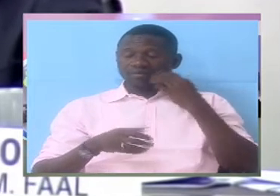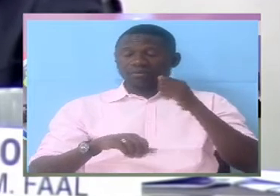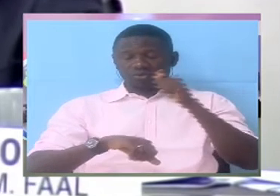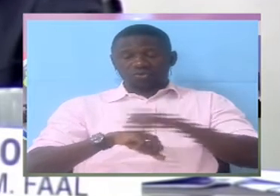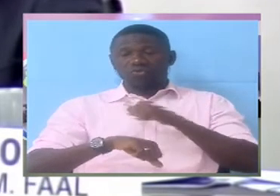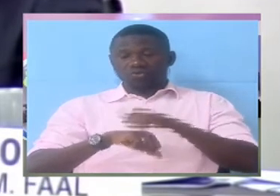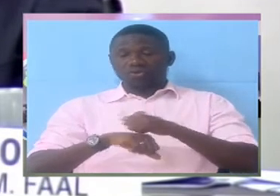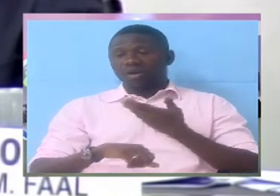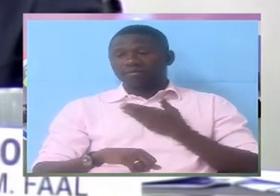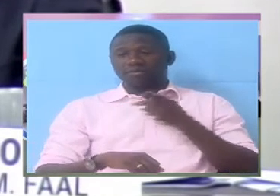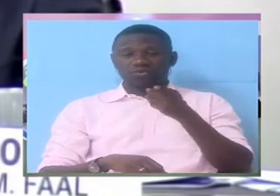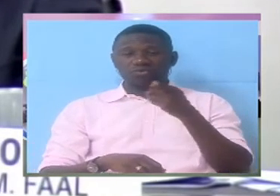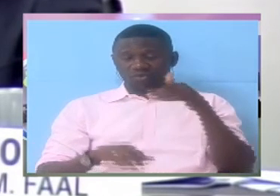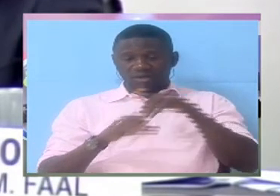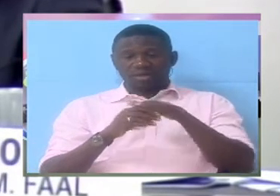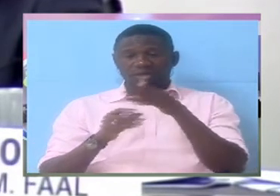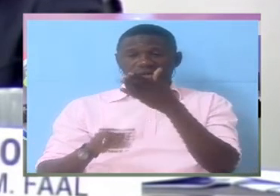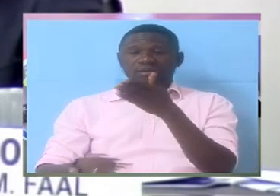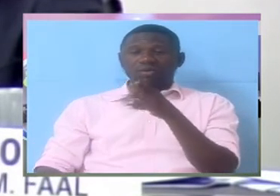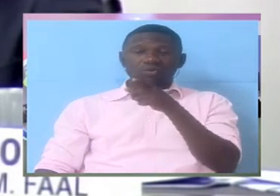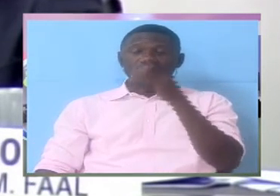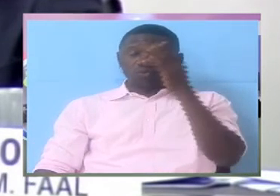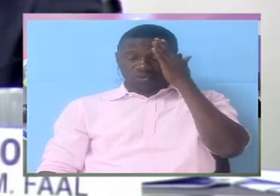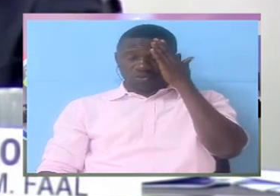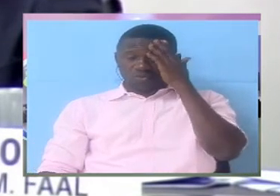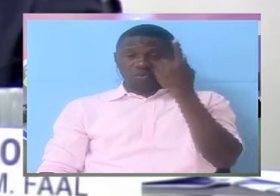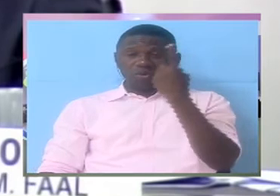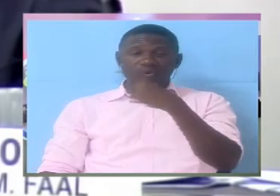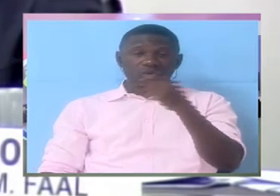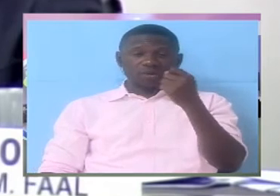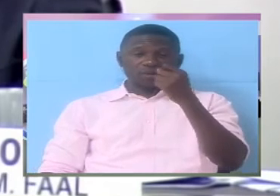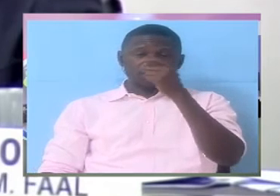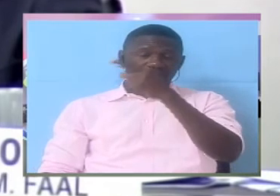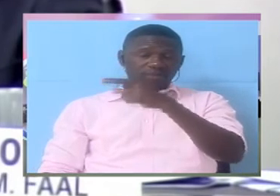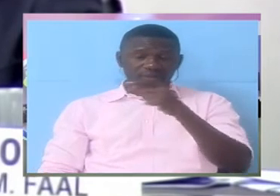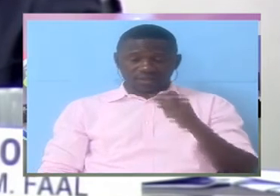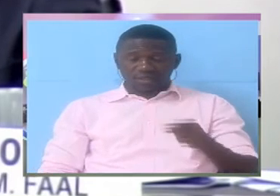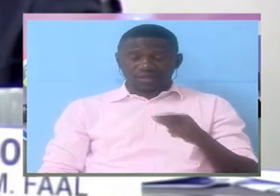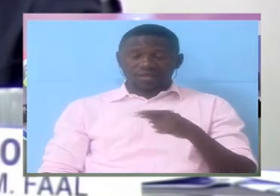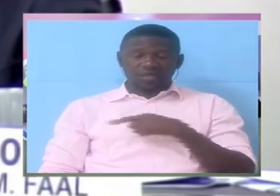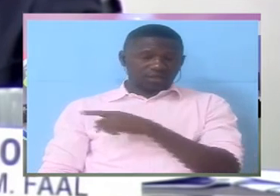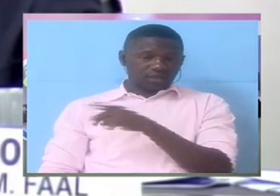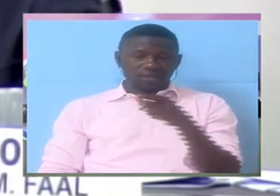tortured. You know 100% that they were tortured.